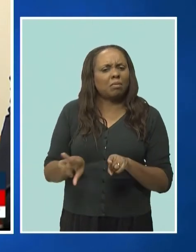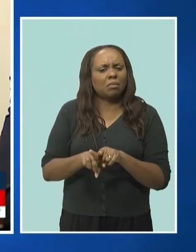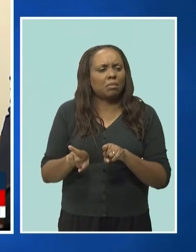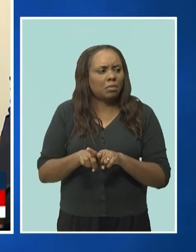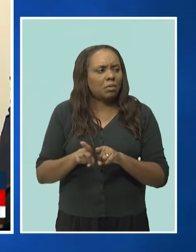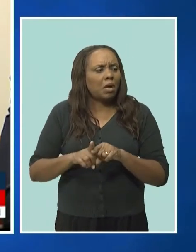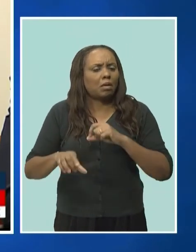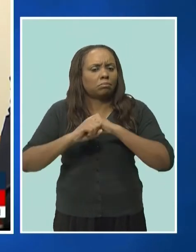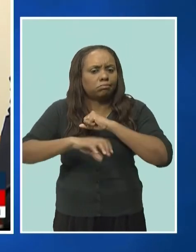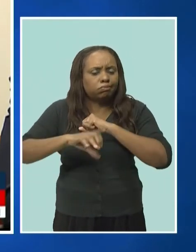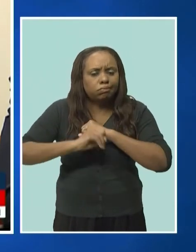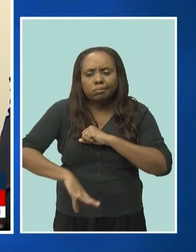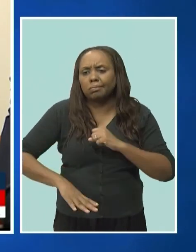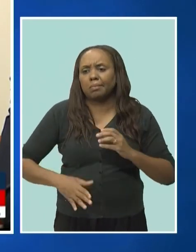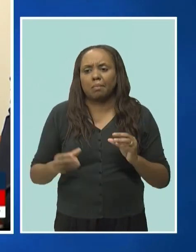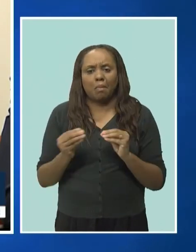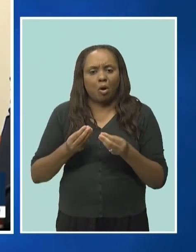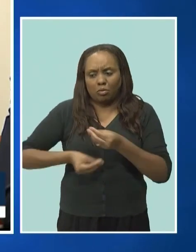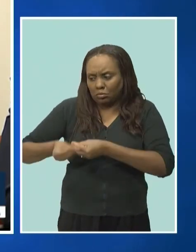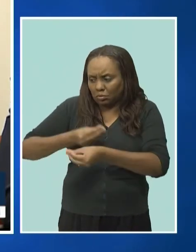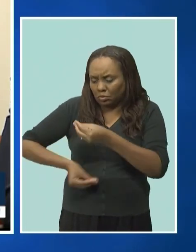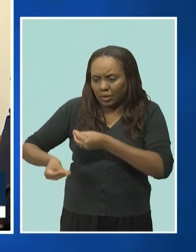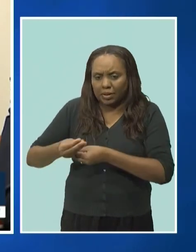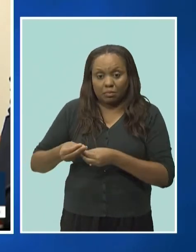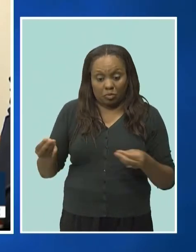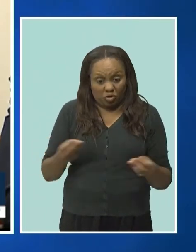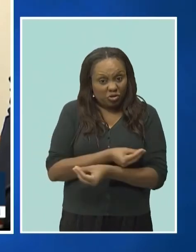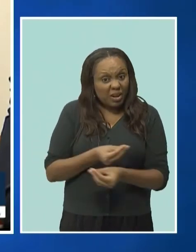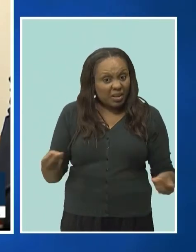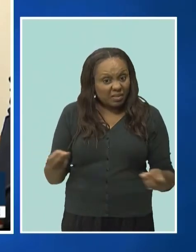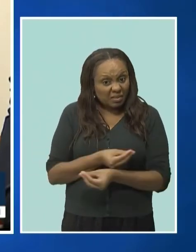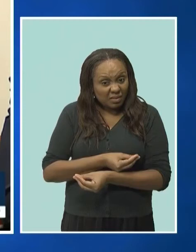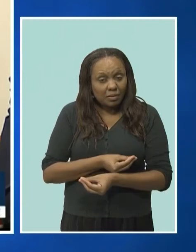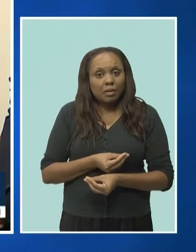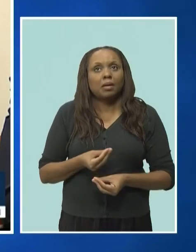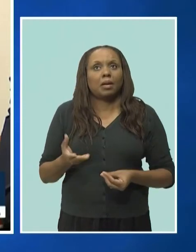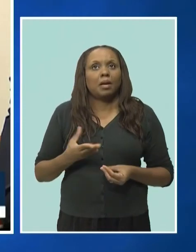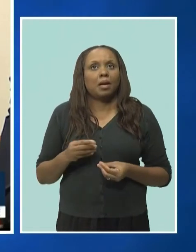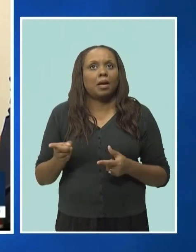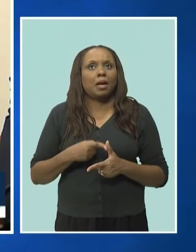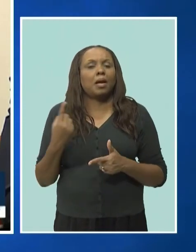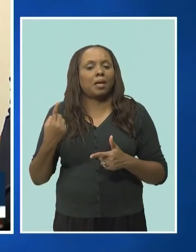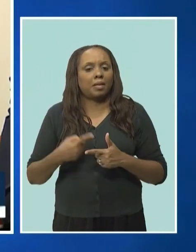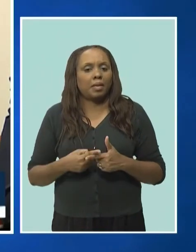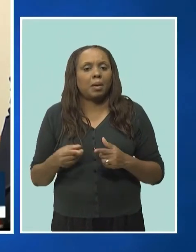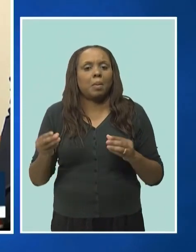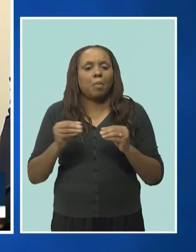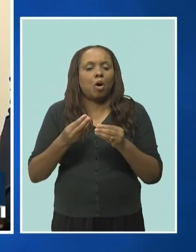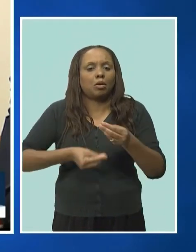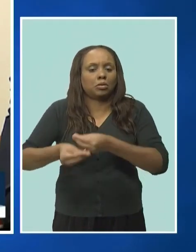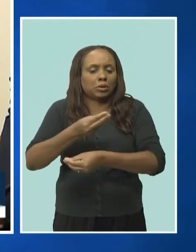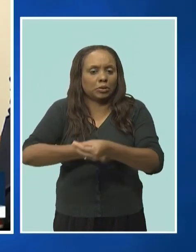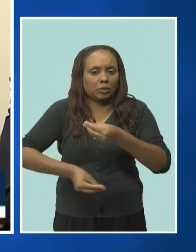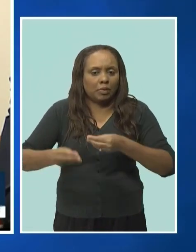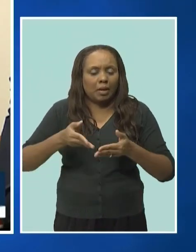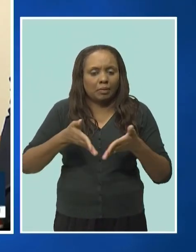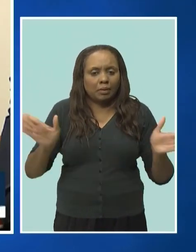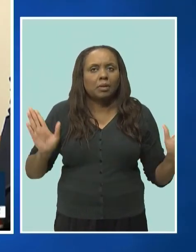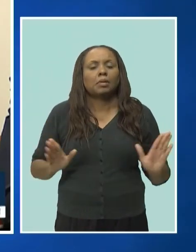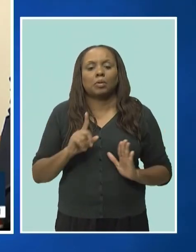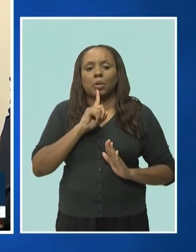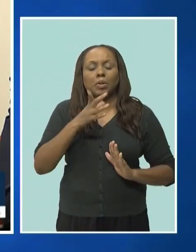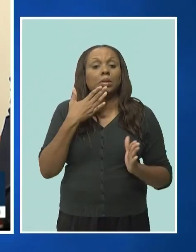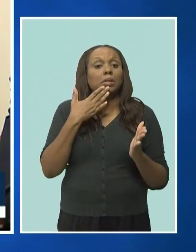the trade between two countries, and then promote the tourism between two countries. It's a very good